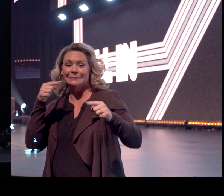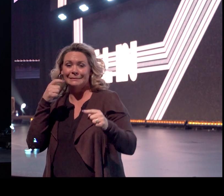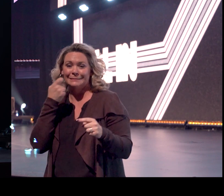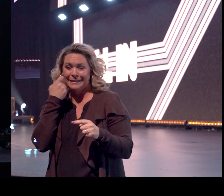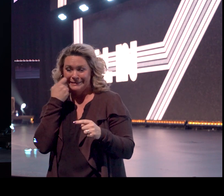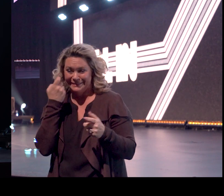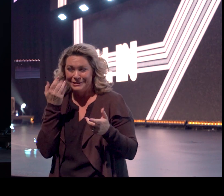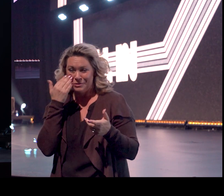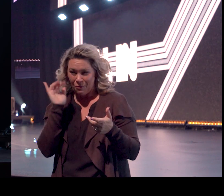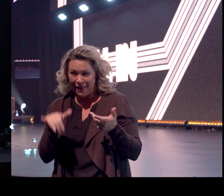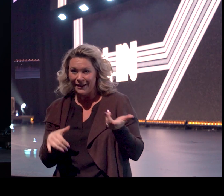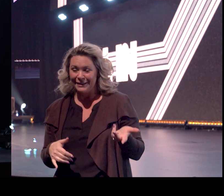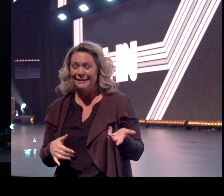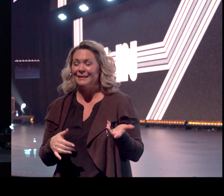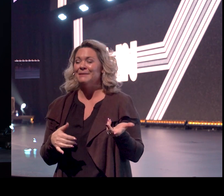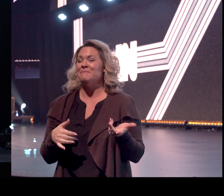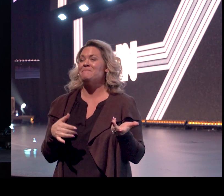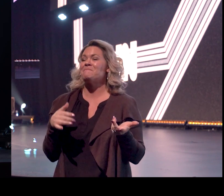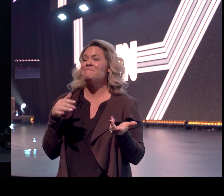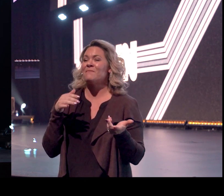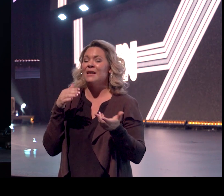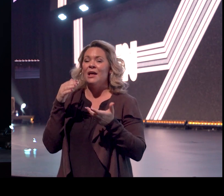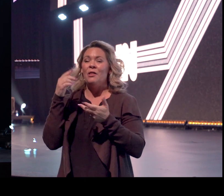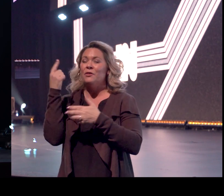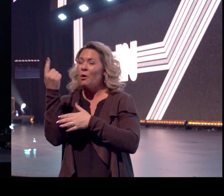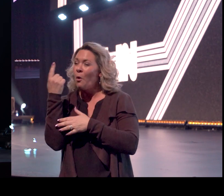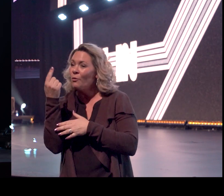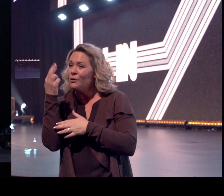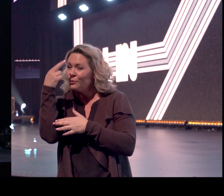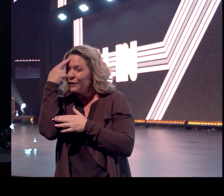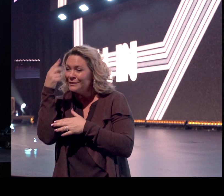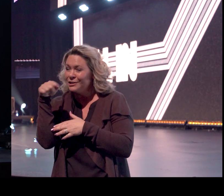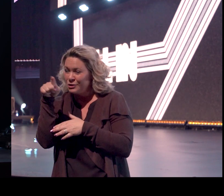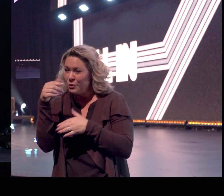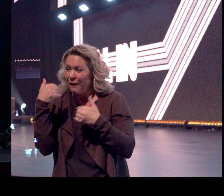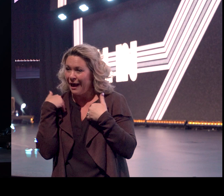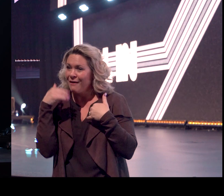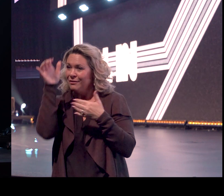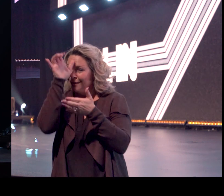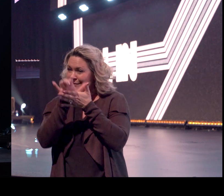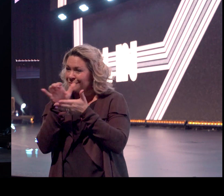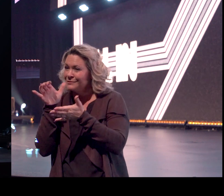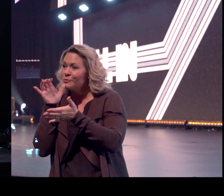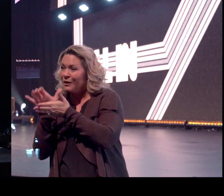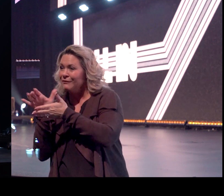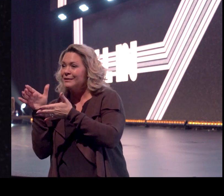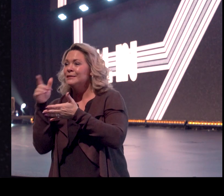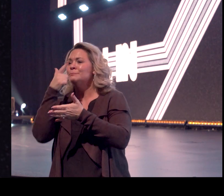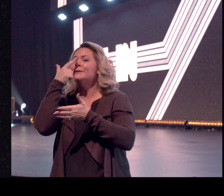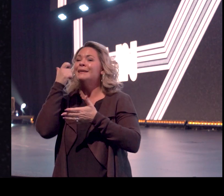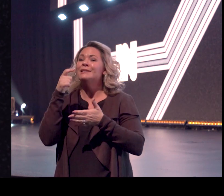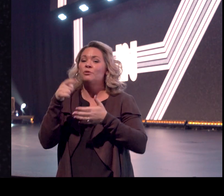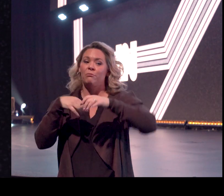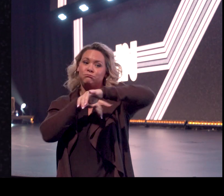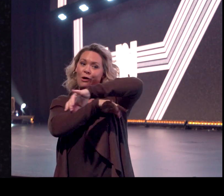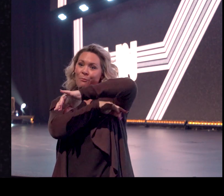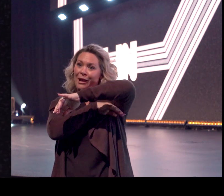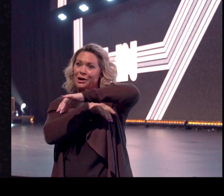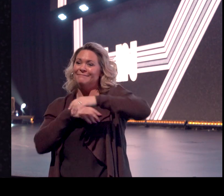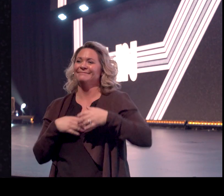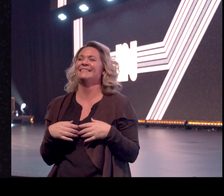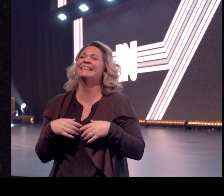Do you know this? Some of you here today, the only reason you have a spouse is because of your armpit hair.